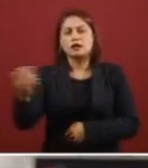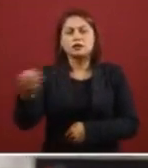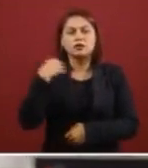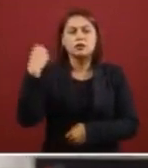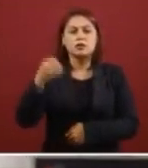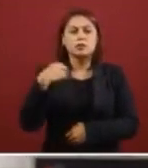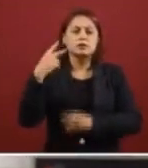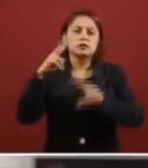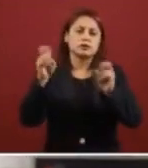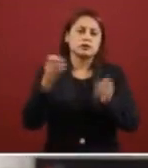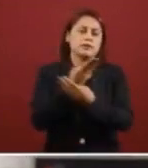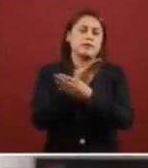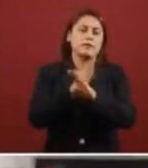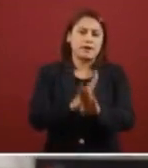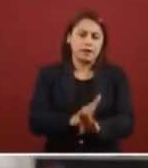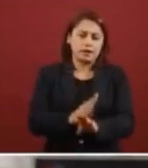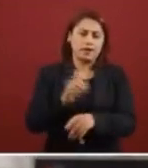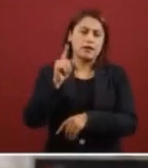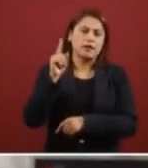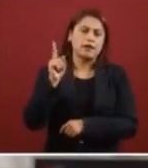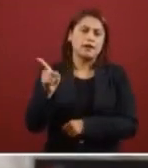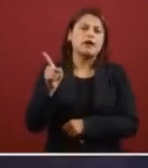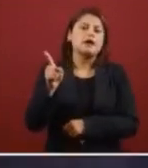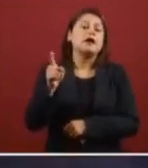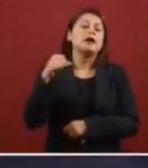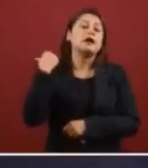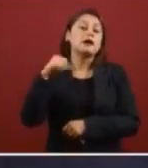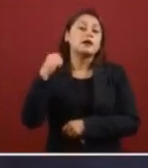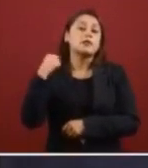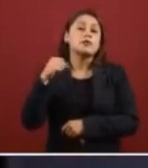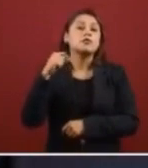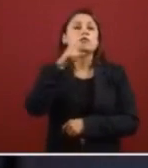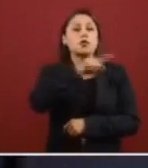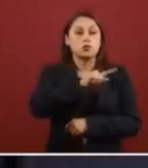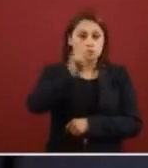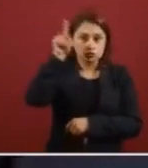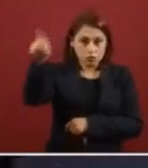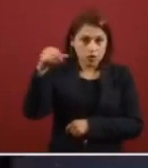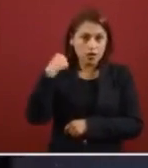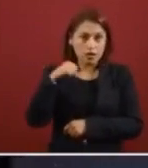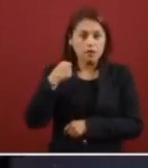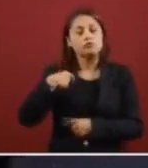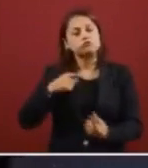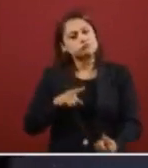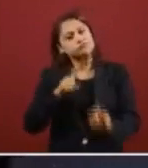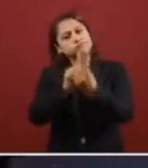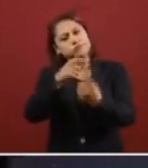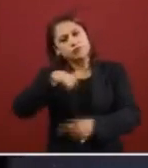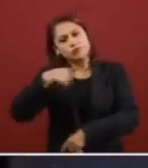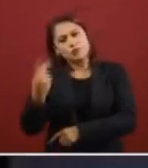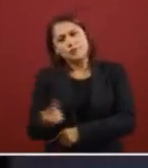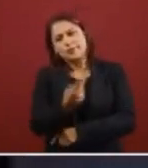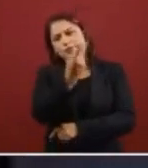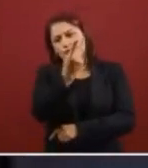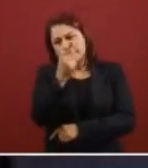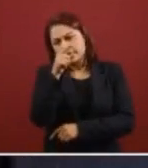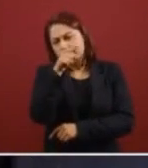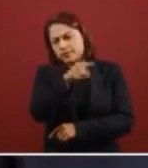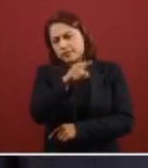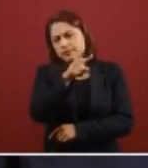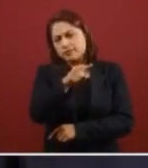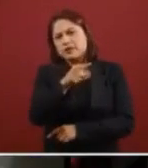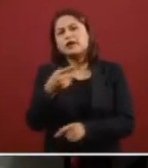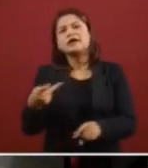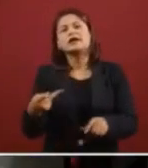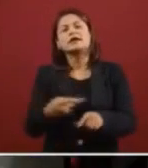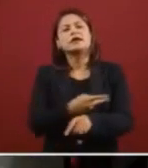Acapulco regarding este año, y a la the banking convention, and you were there. El tema, o cuál era el what was the matter that